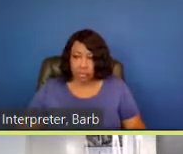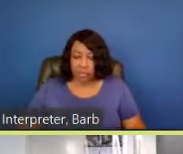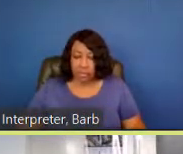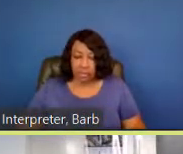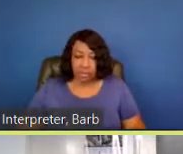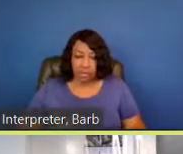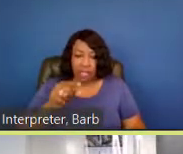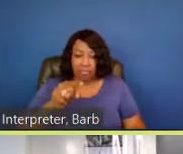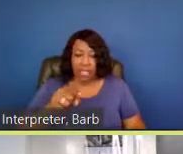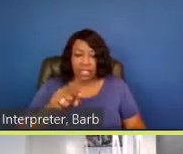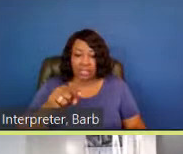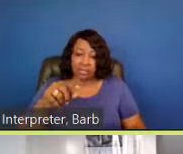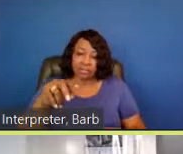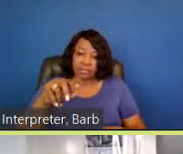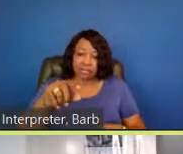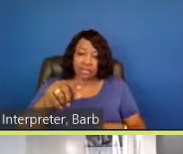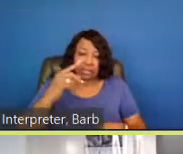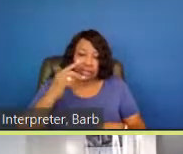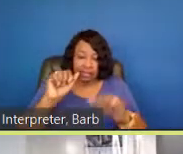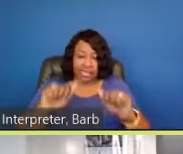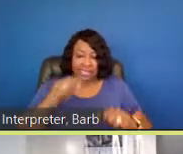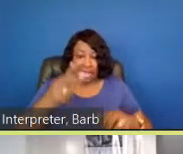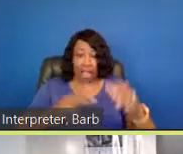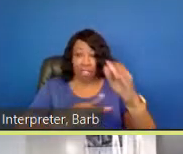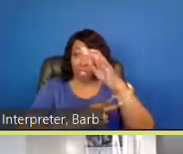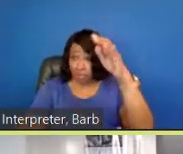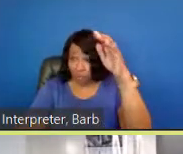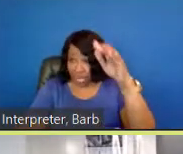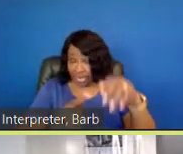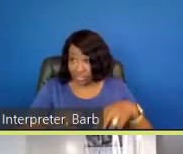This is a view of the bridge. This